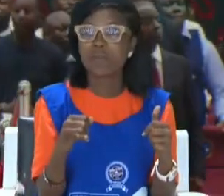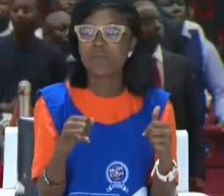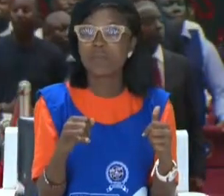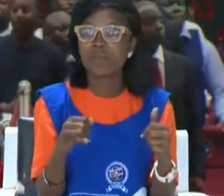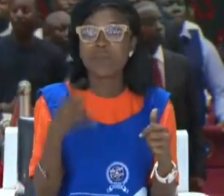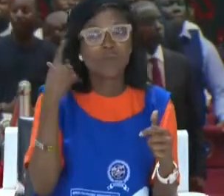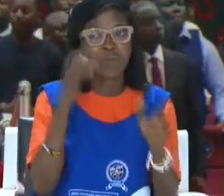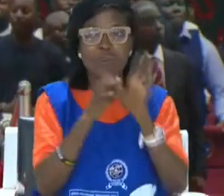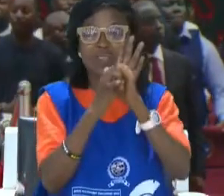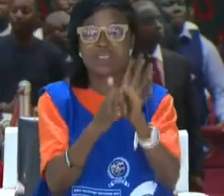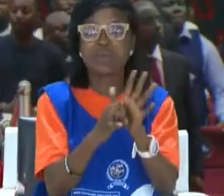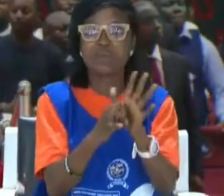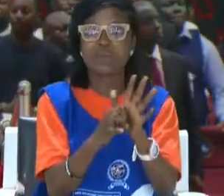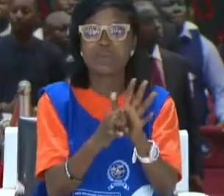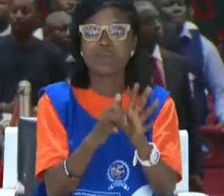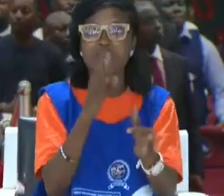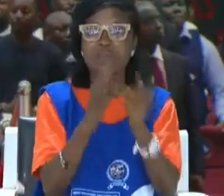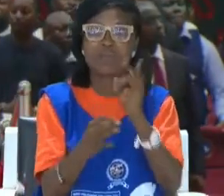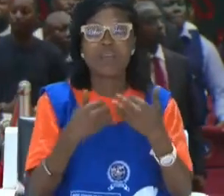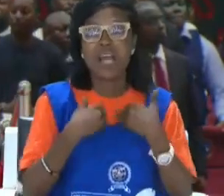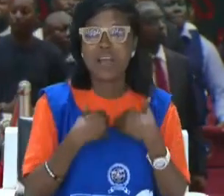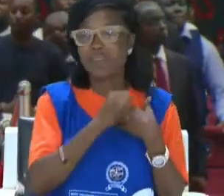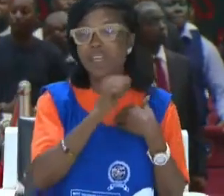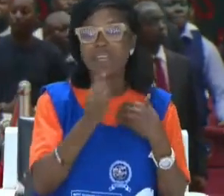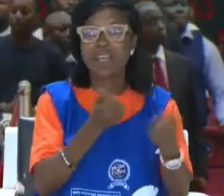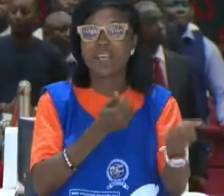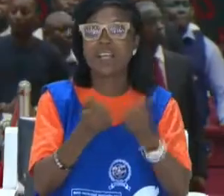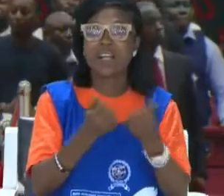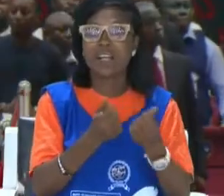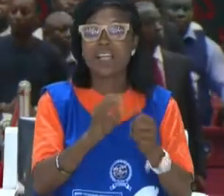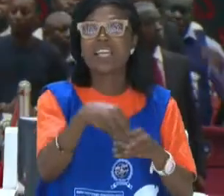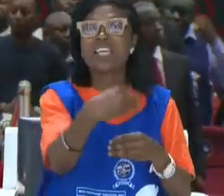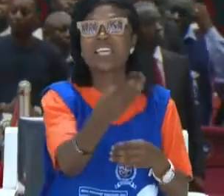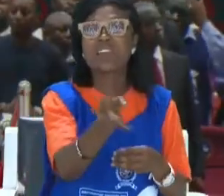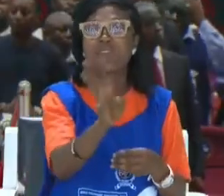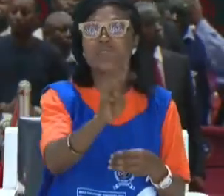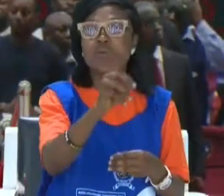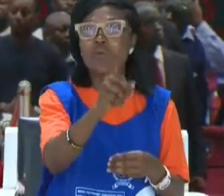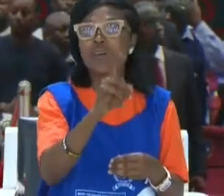for example, if you have a car, give somebody a ride.